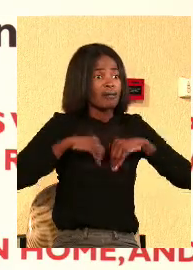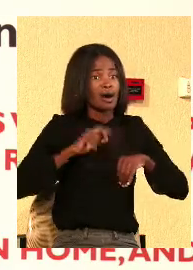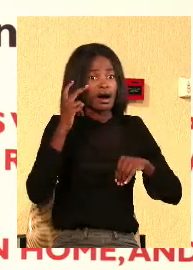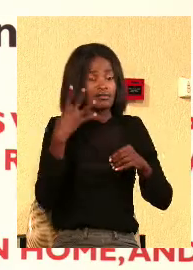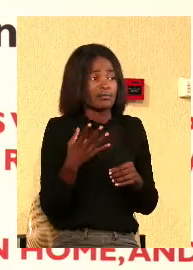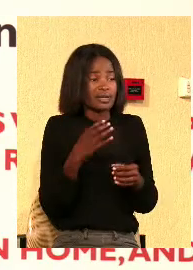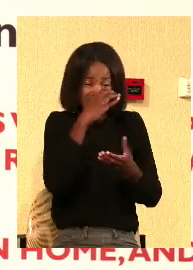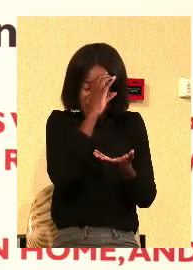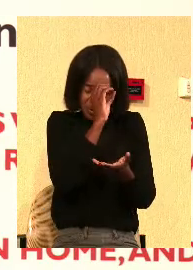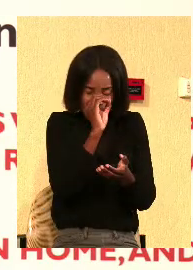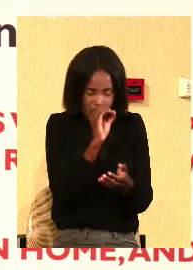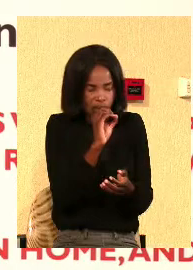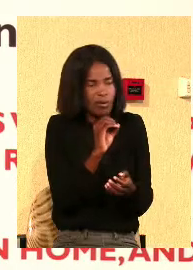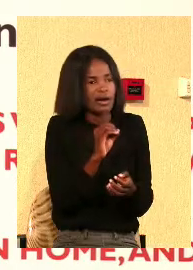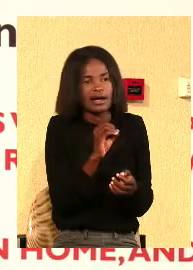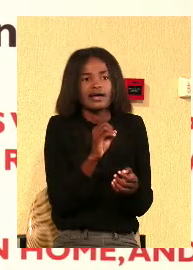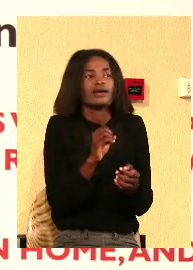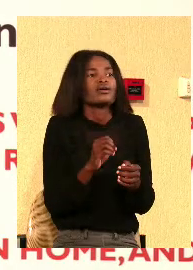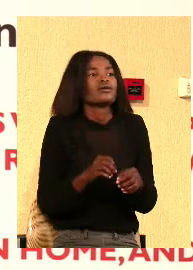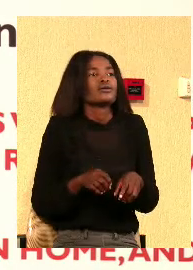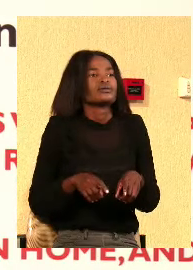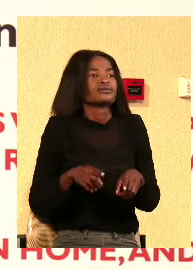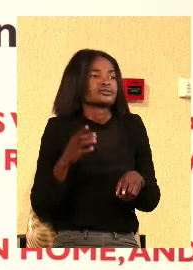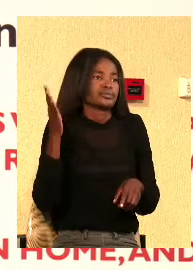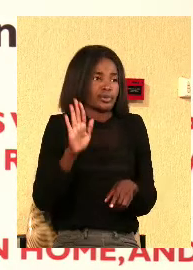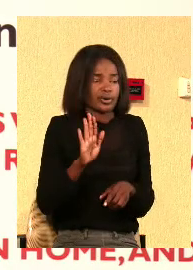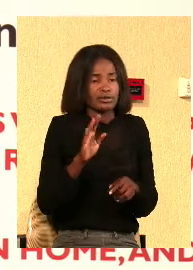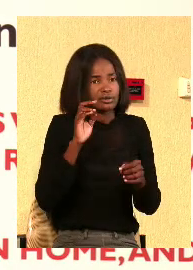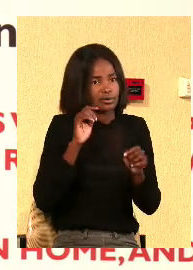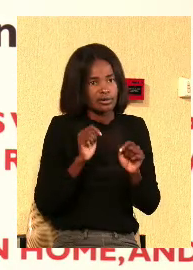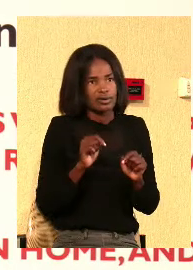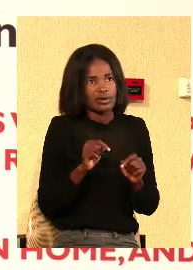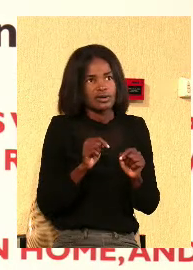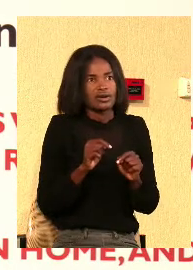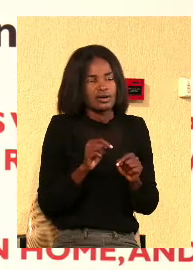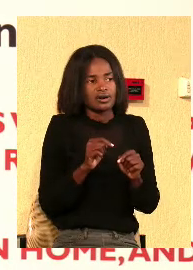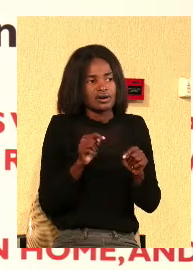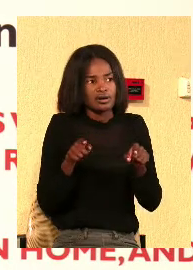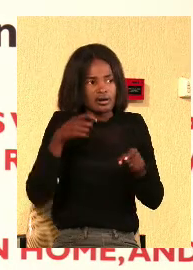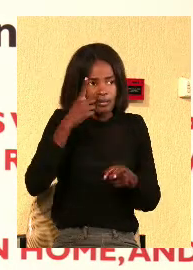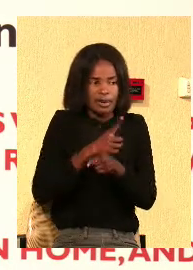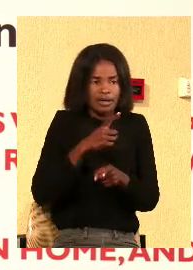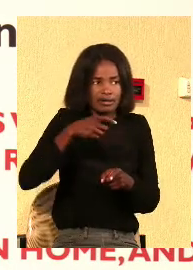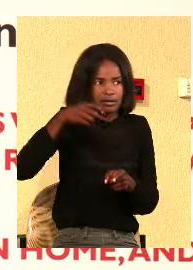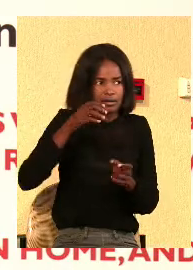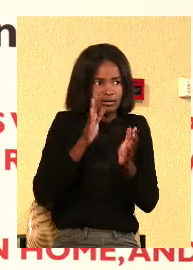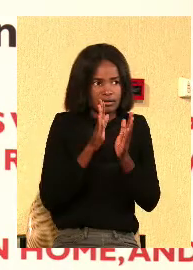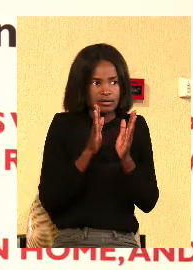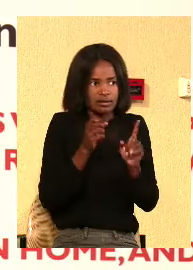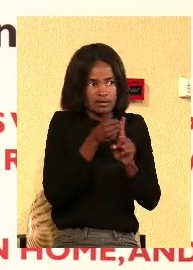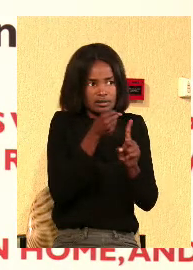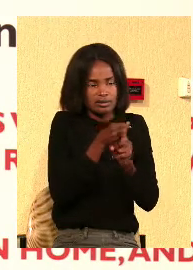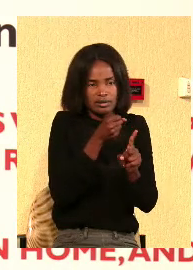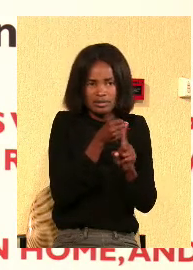that, and we don't want that situation actually to happen. That's why we're really pushing that, like my